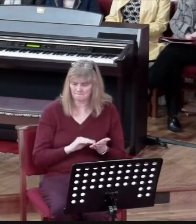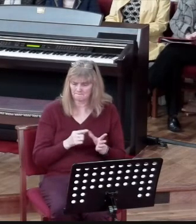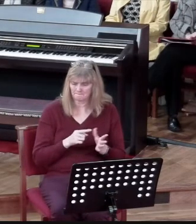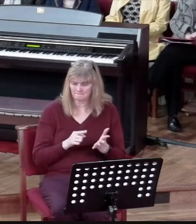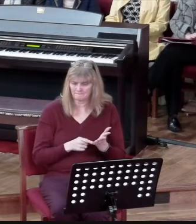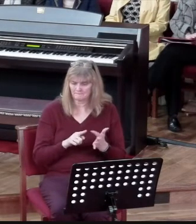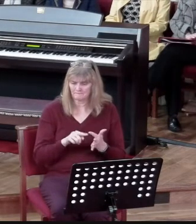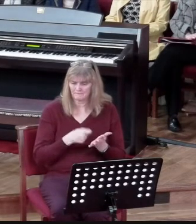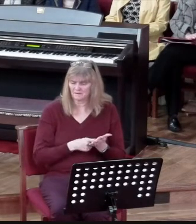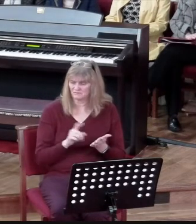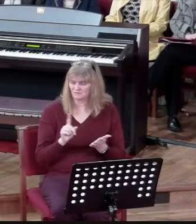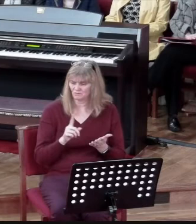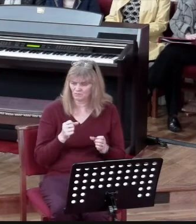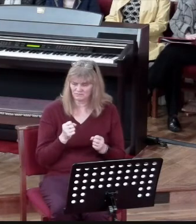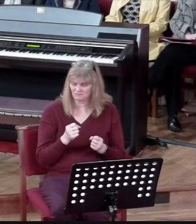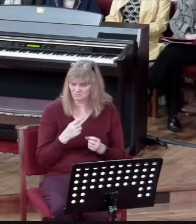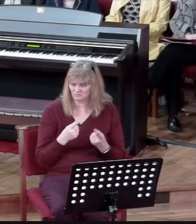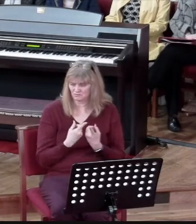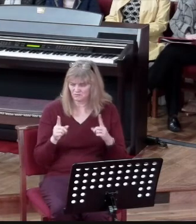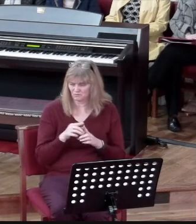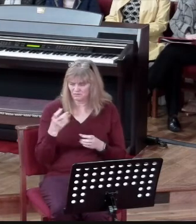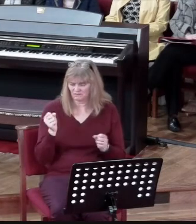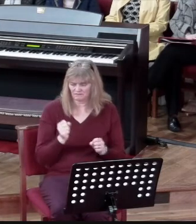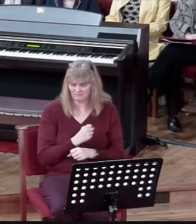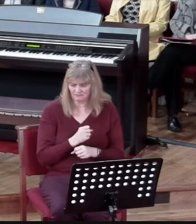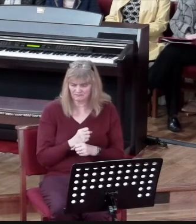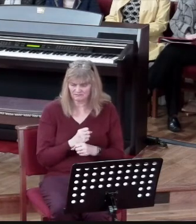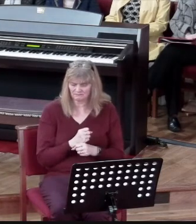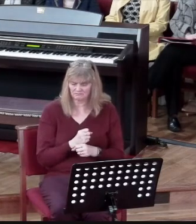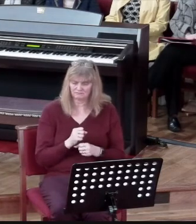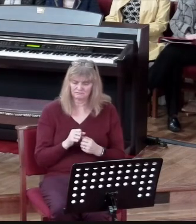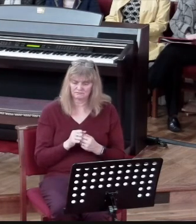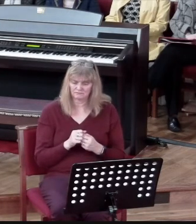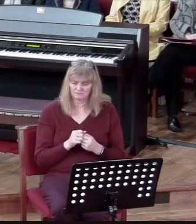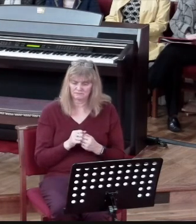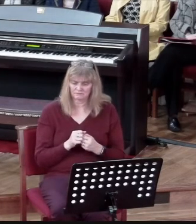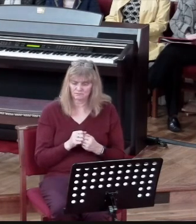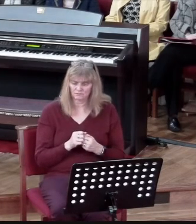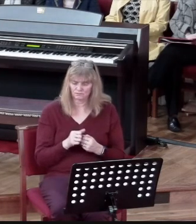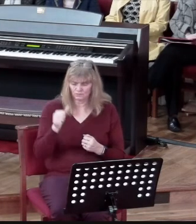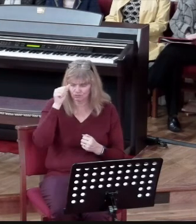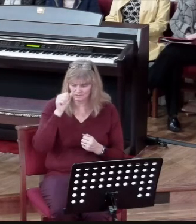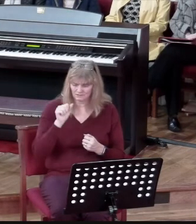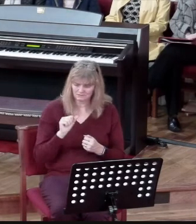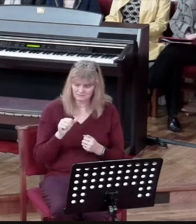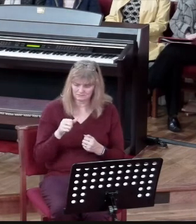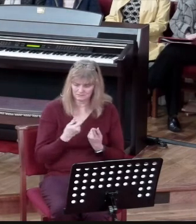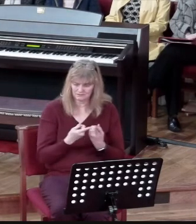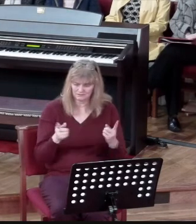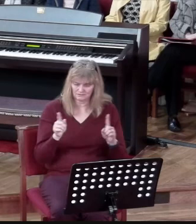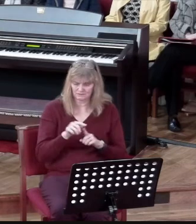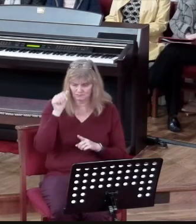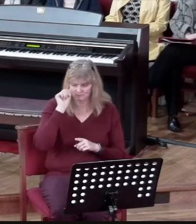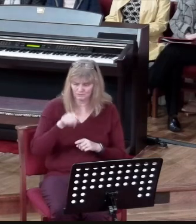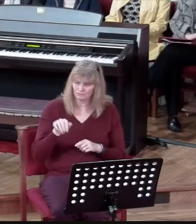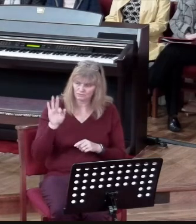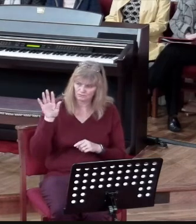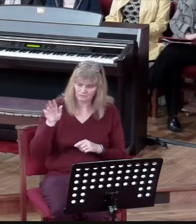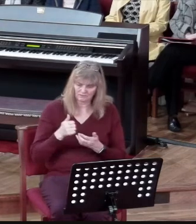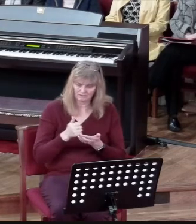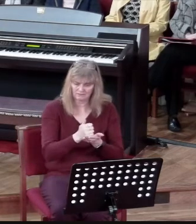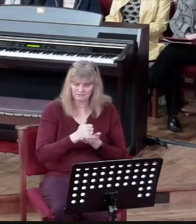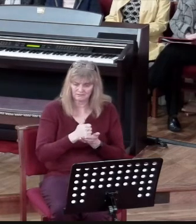tomb and a risen Savior that reminds us even more of that promise to us.